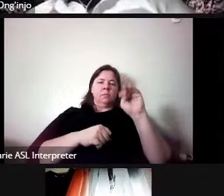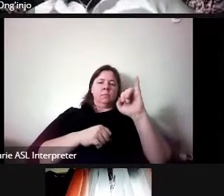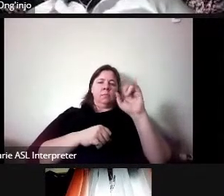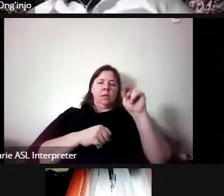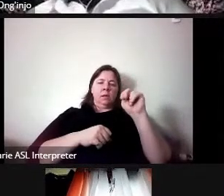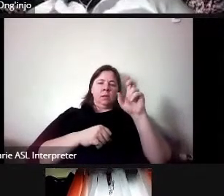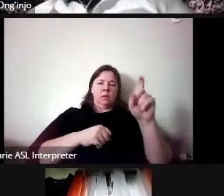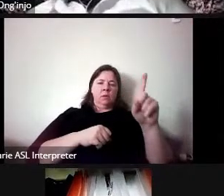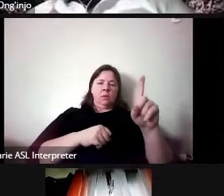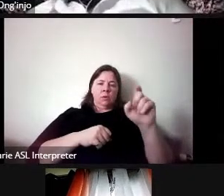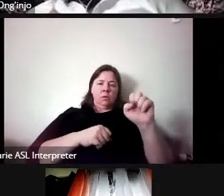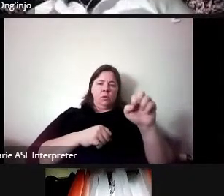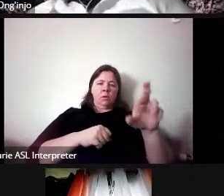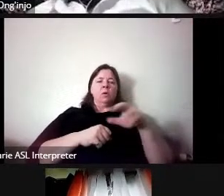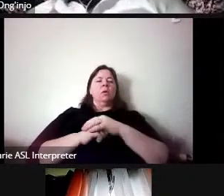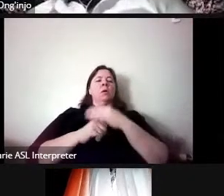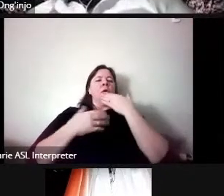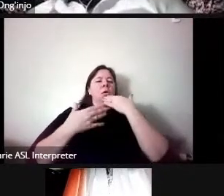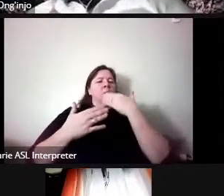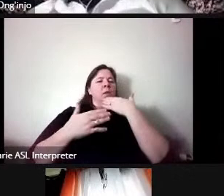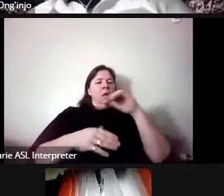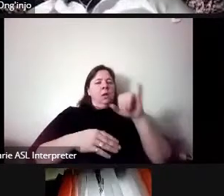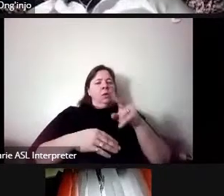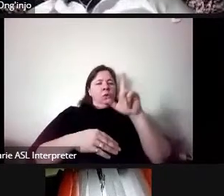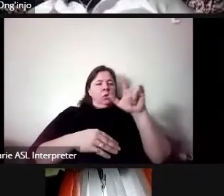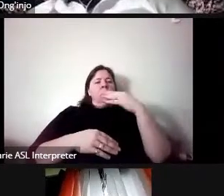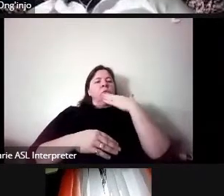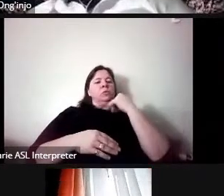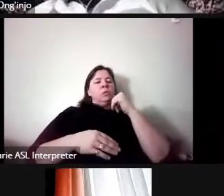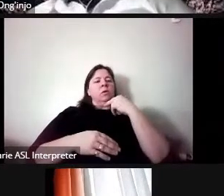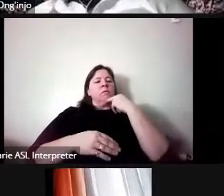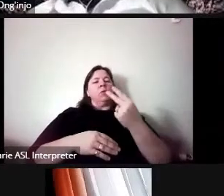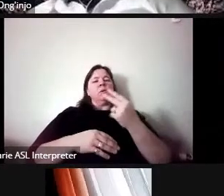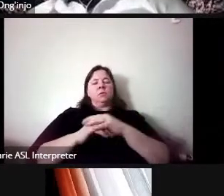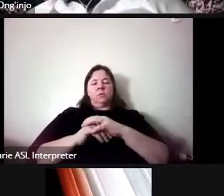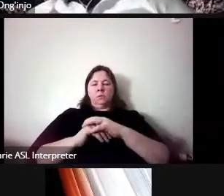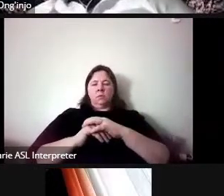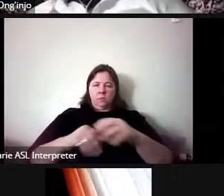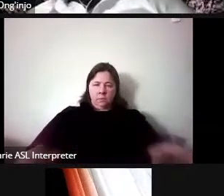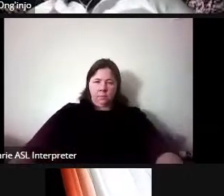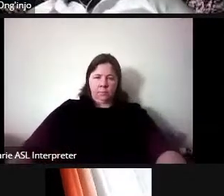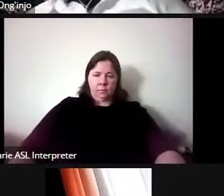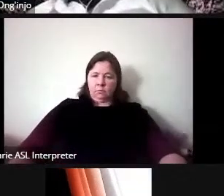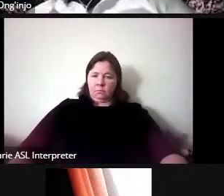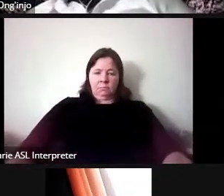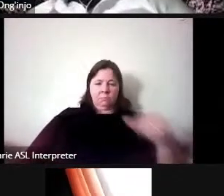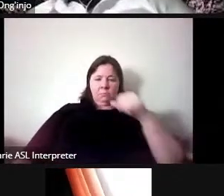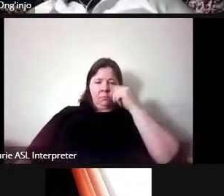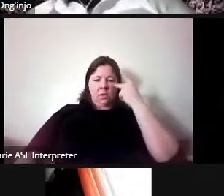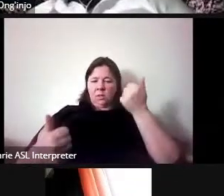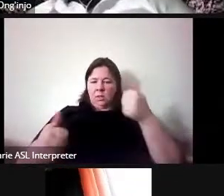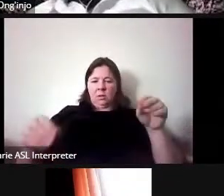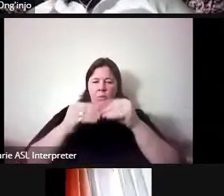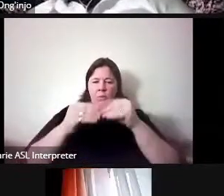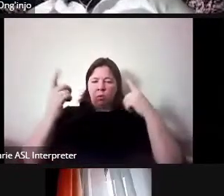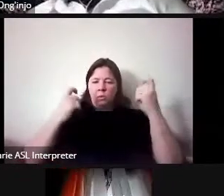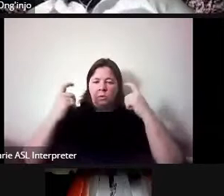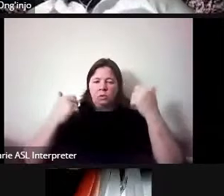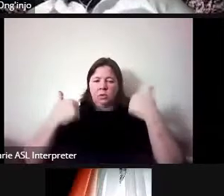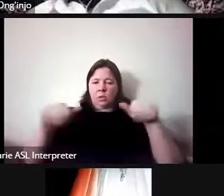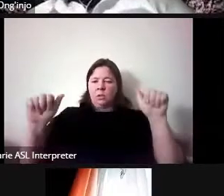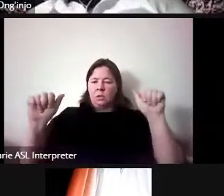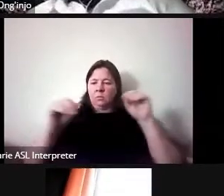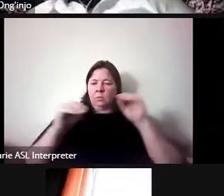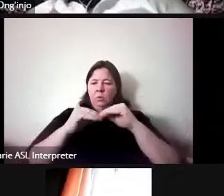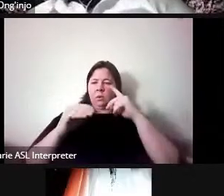Thank you, Julie. Always lovely to hear your sweet voice. Okay, I don't see that there's any more questions. Let me just